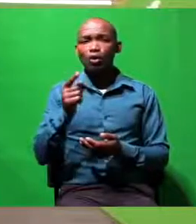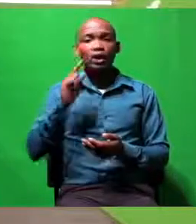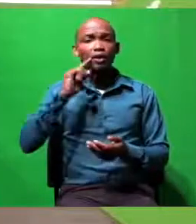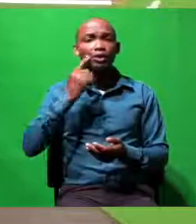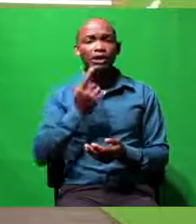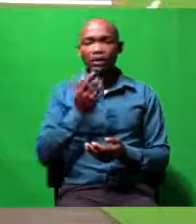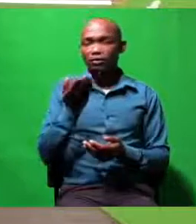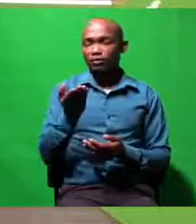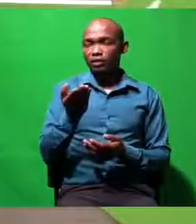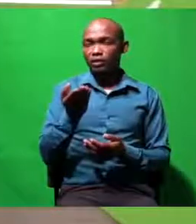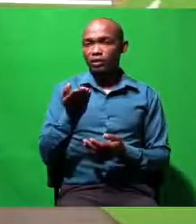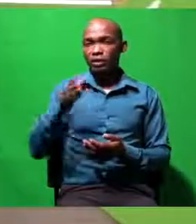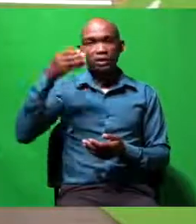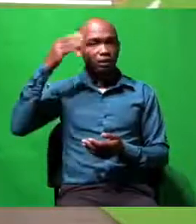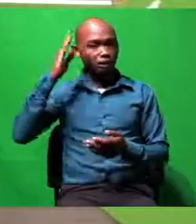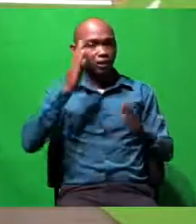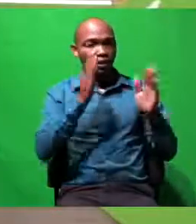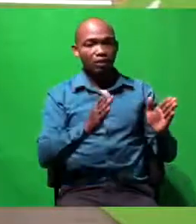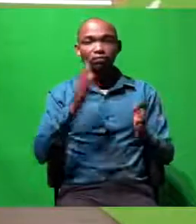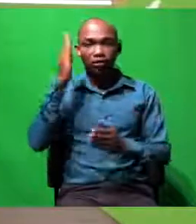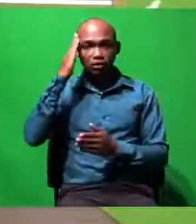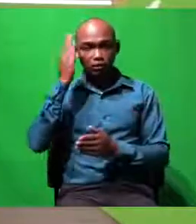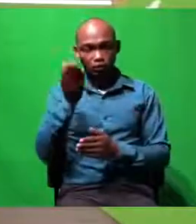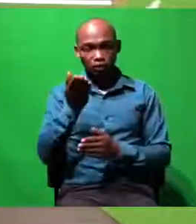any sort of government in the area you know?